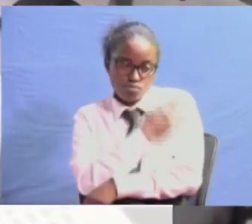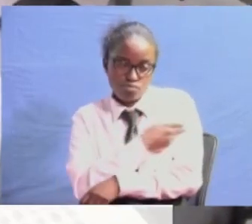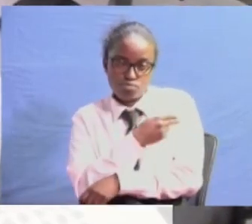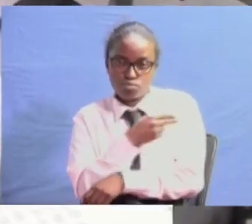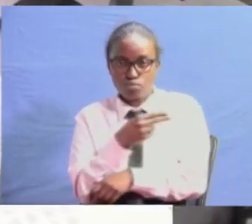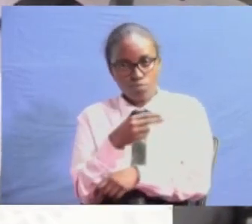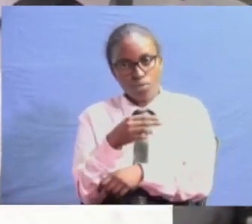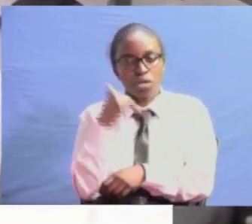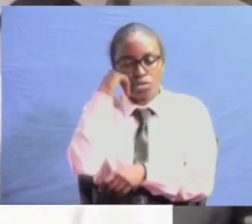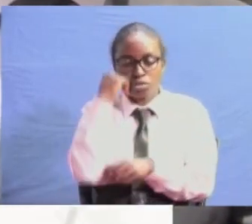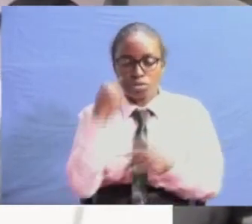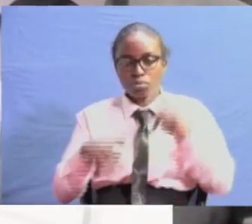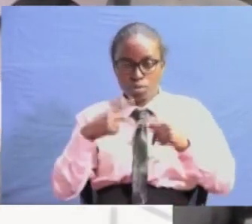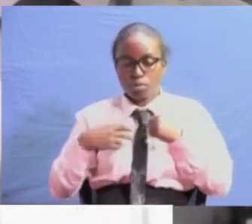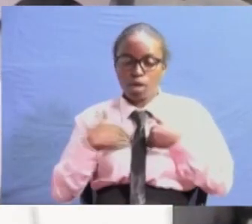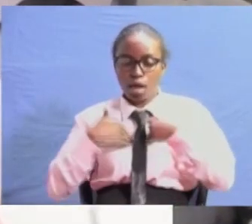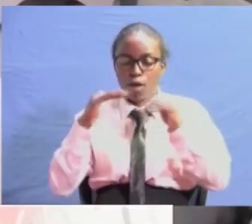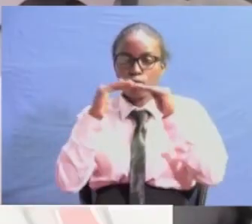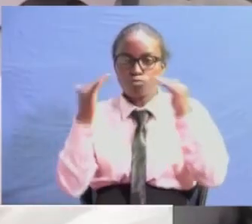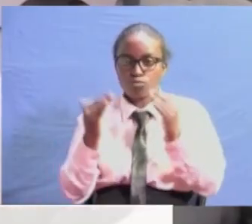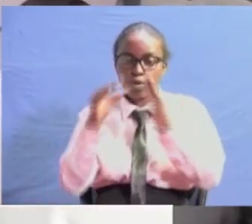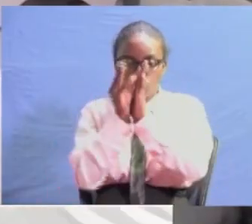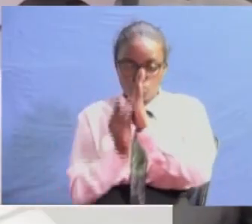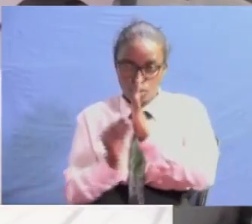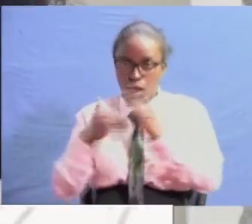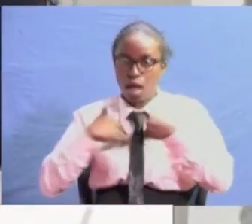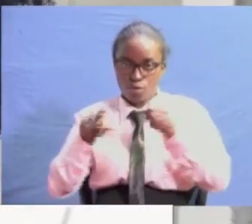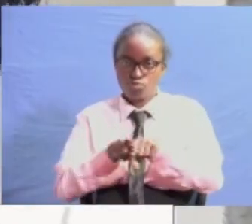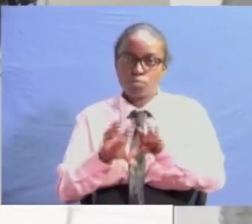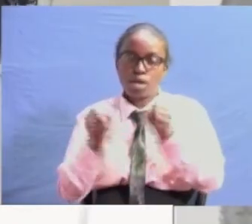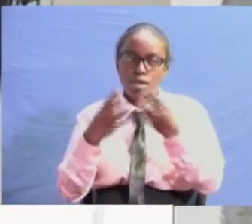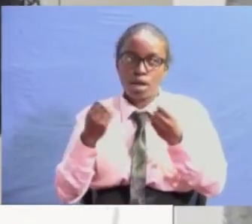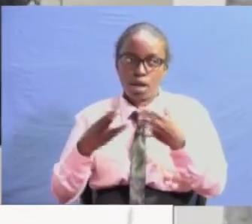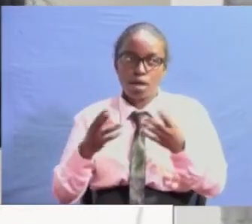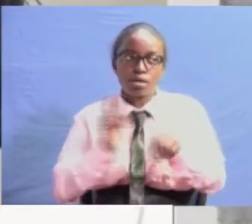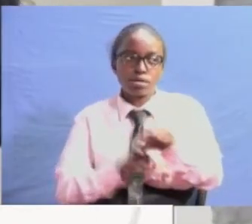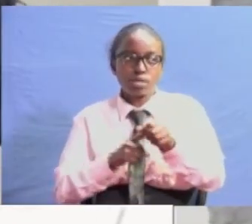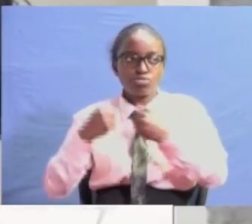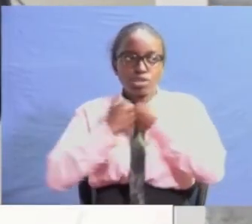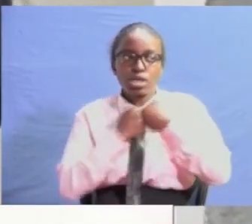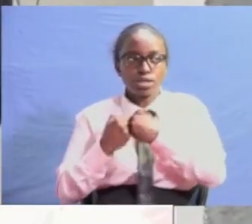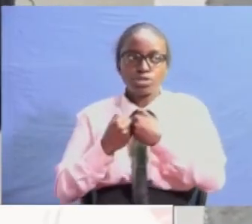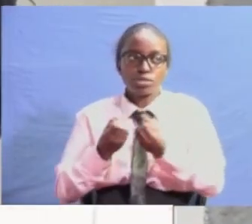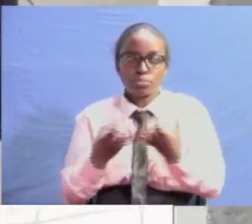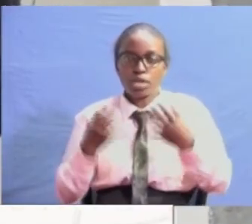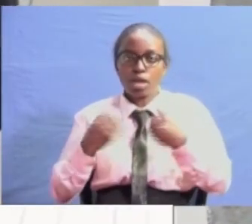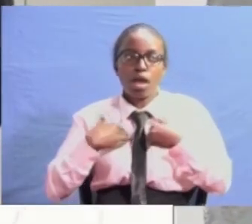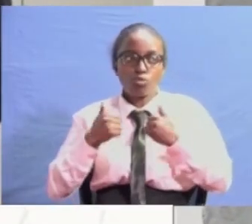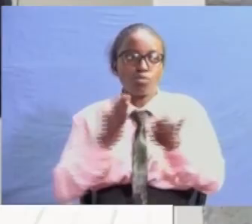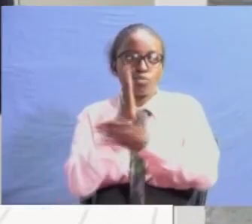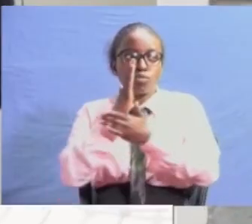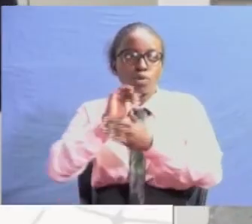level to either mini hub or hubs where they are. Despite the current challenges, health officials across the country